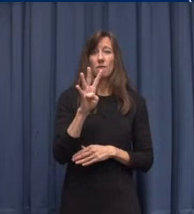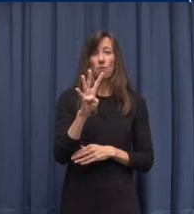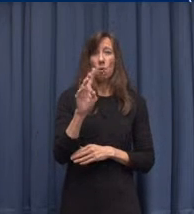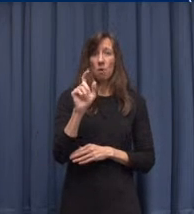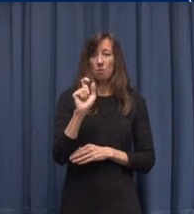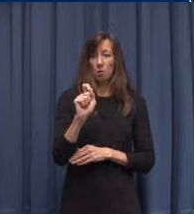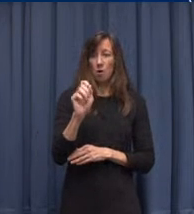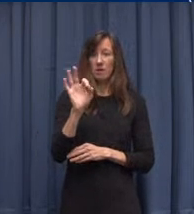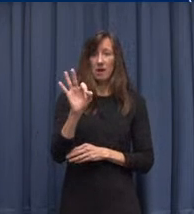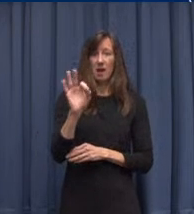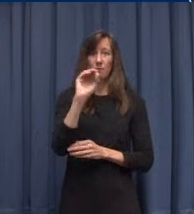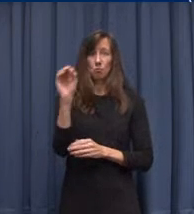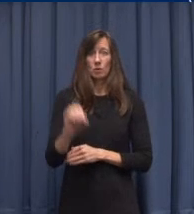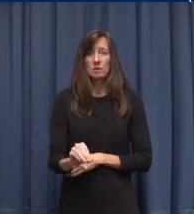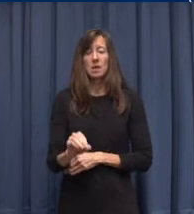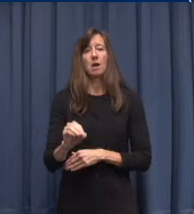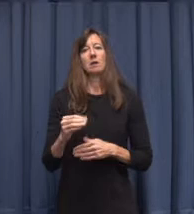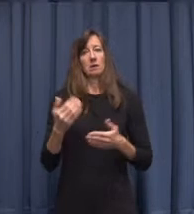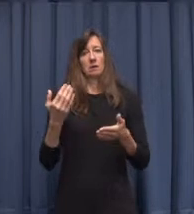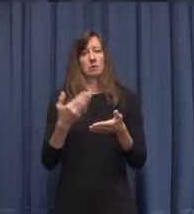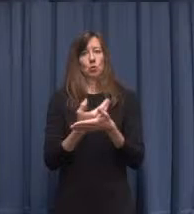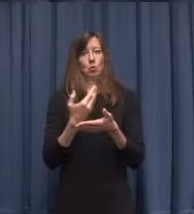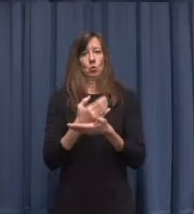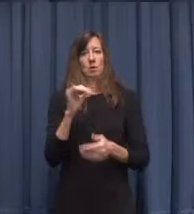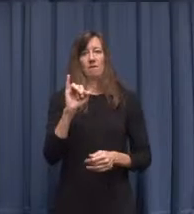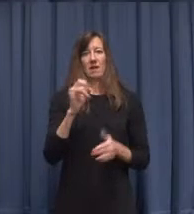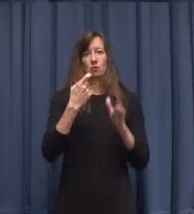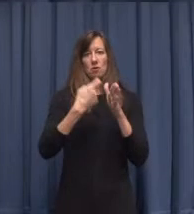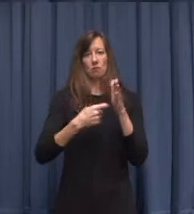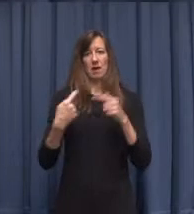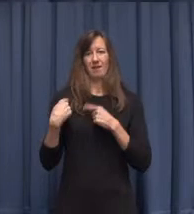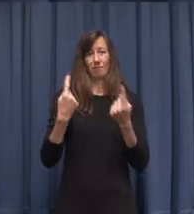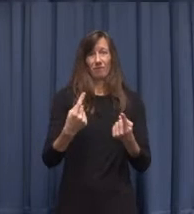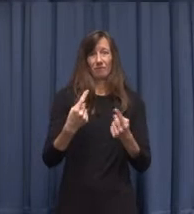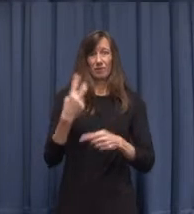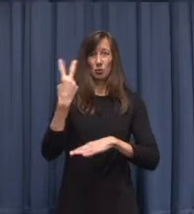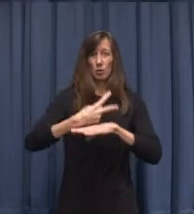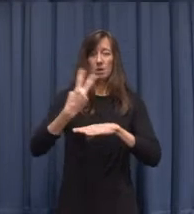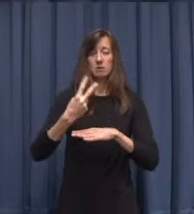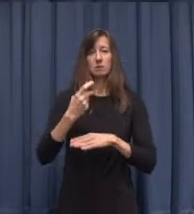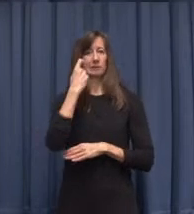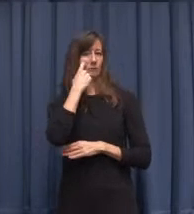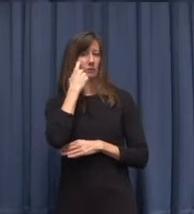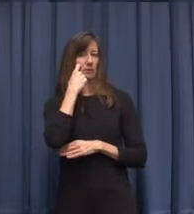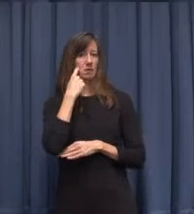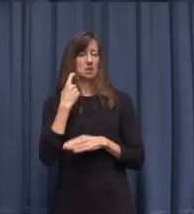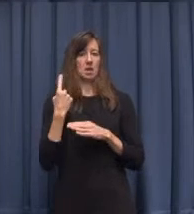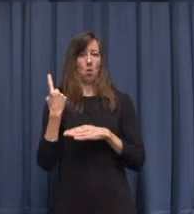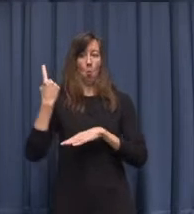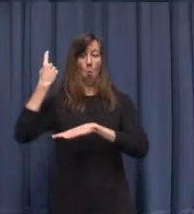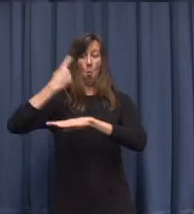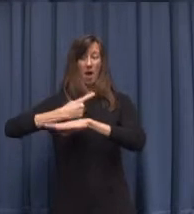new infection rate over a 48-hour period. In the last 24 hours,